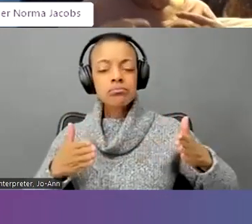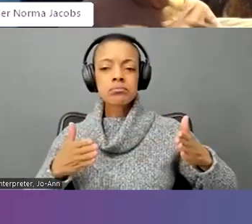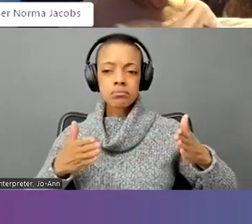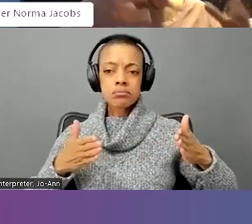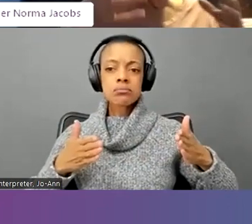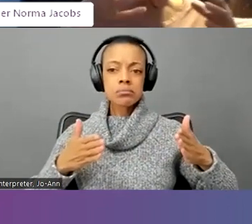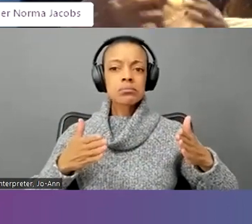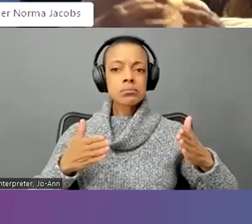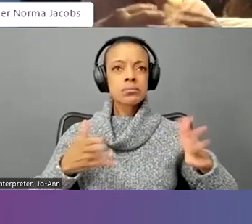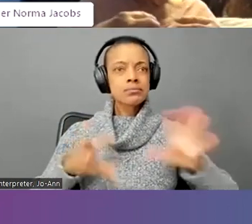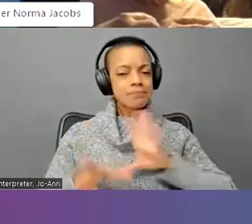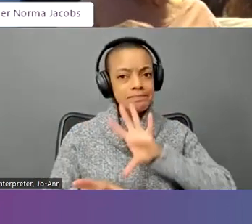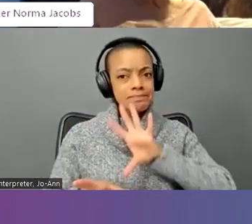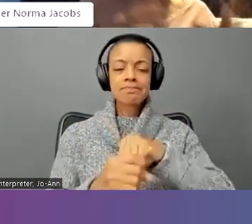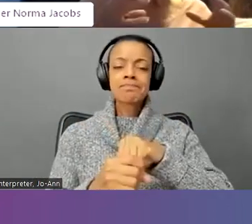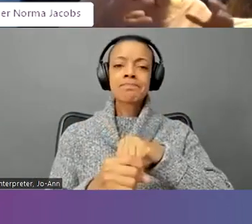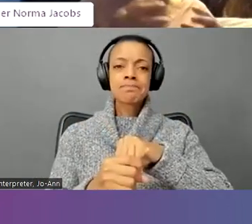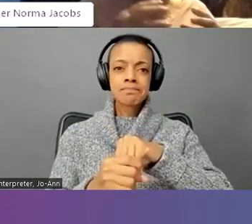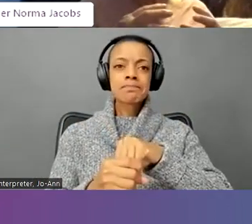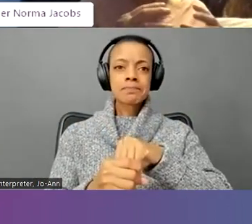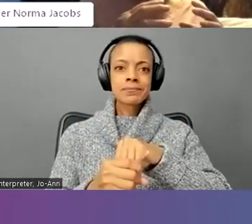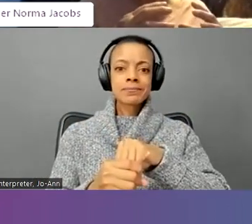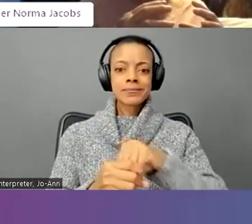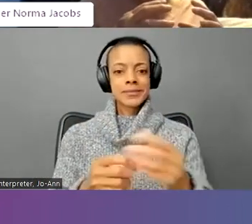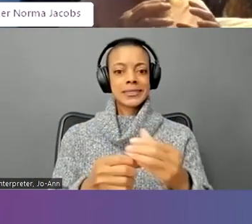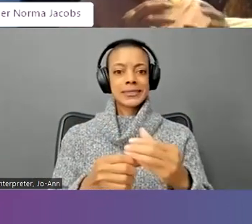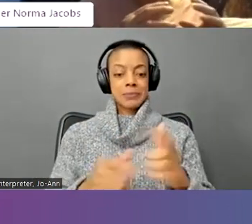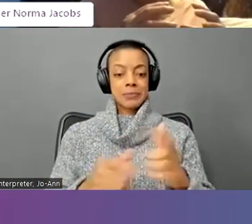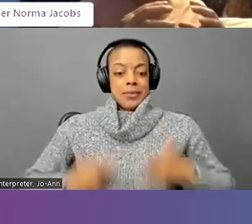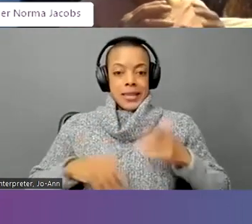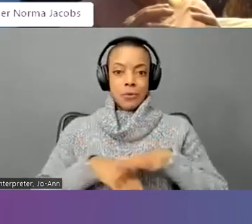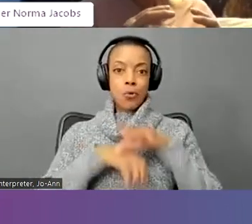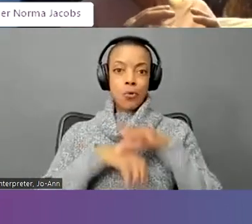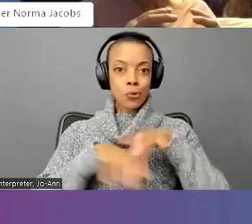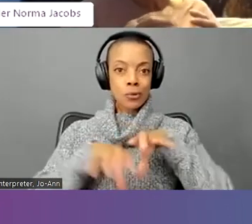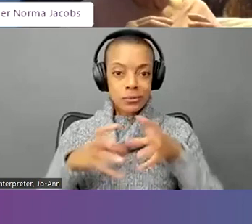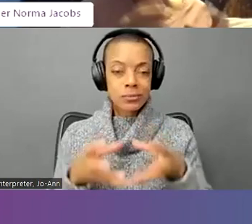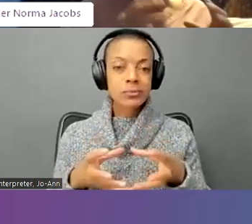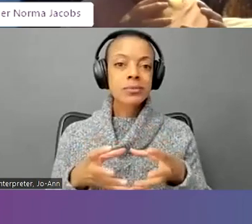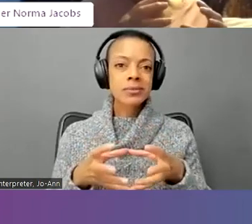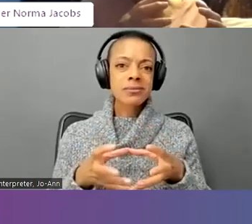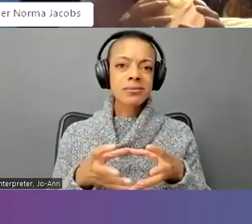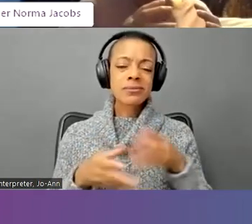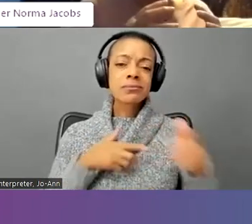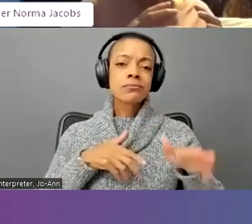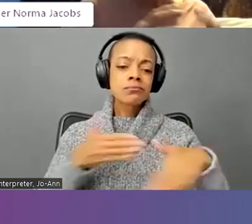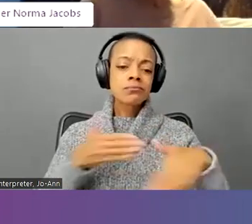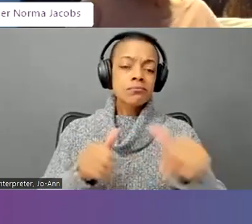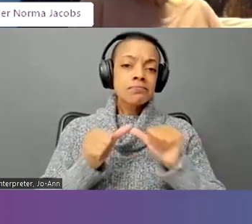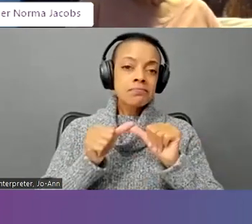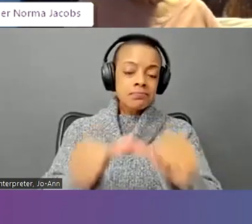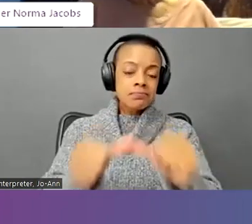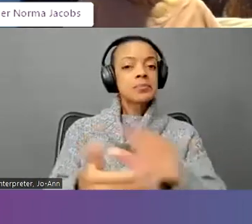to participate in this earth walk in a way of great peace, of great